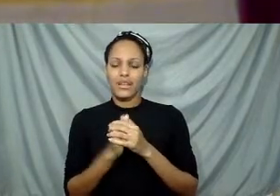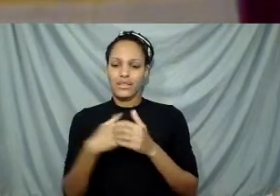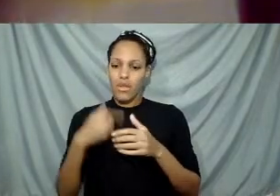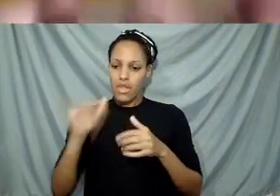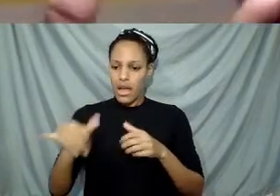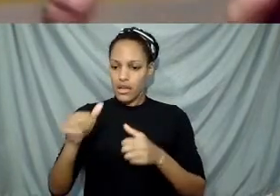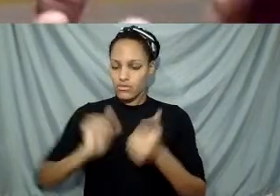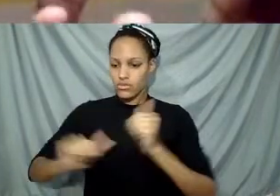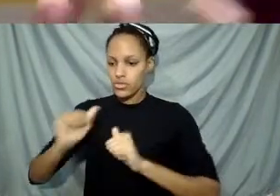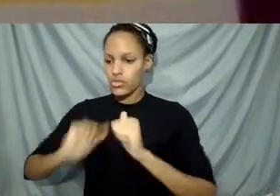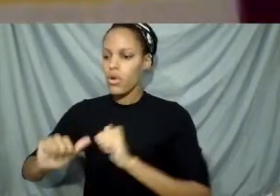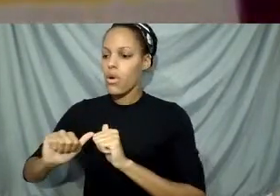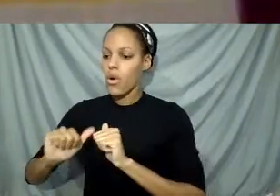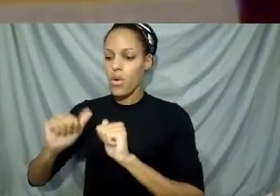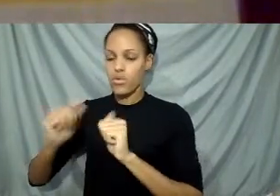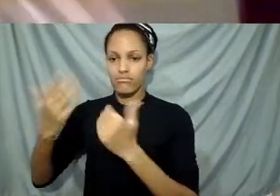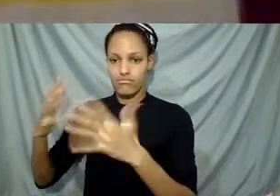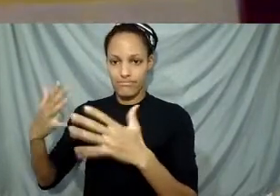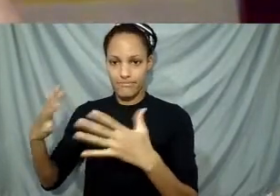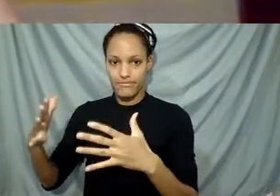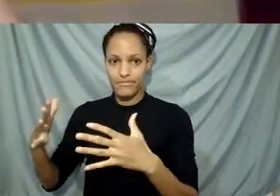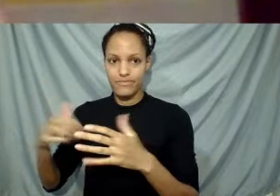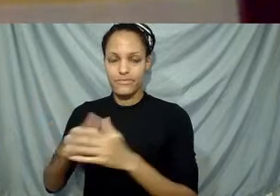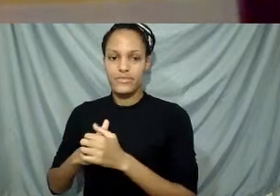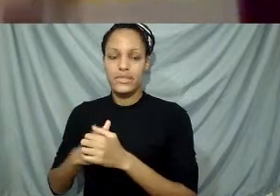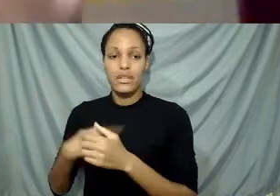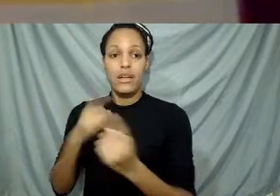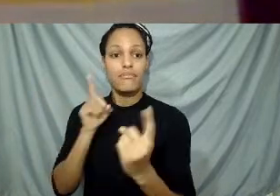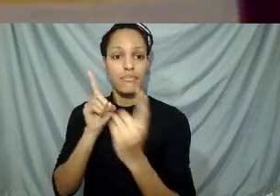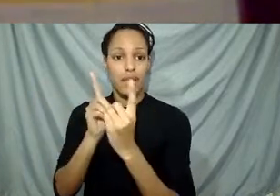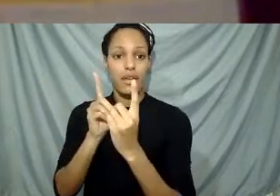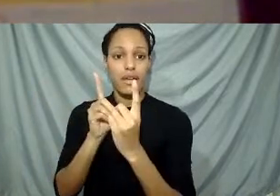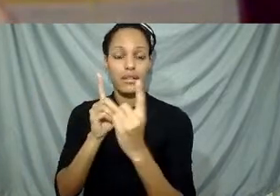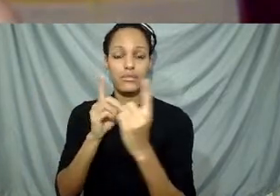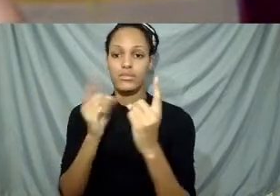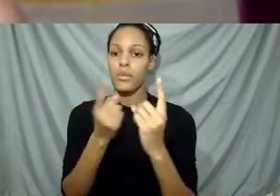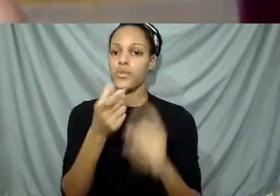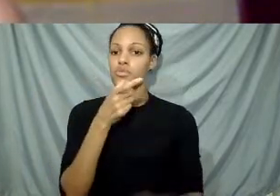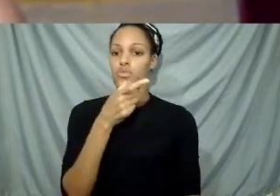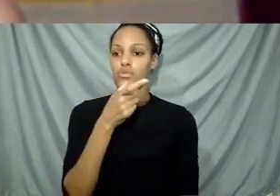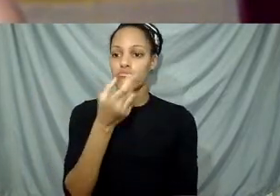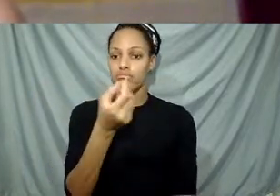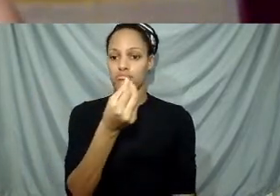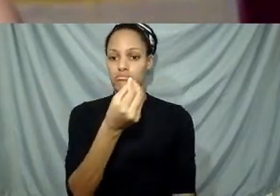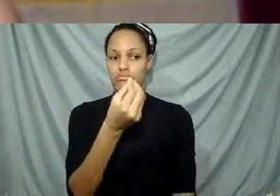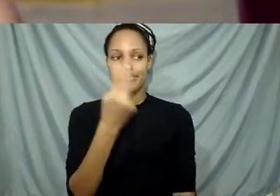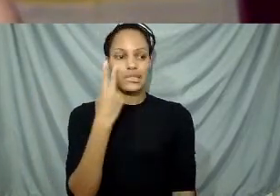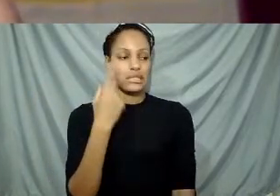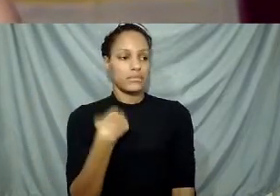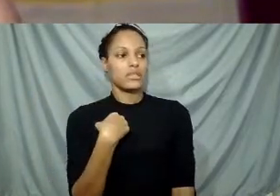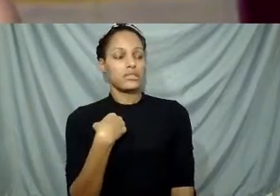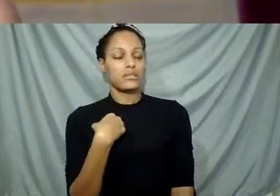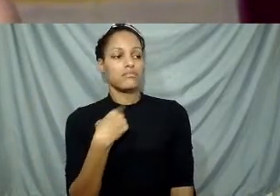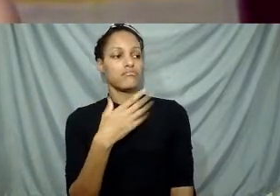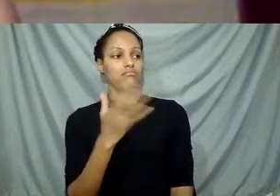then I met actually someone who saw me at the Petronio company, and